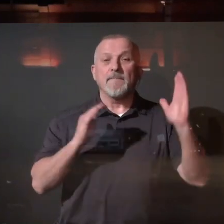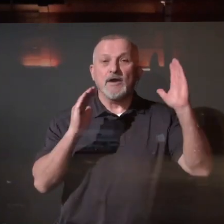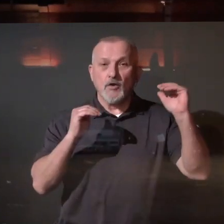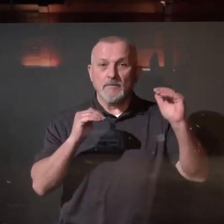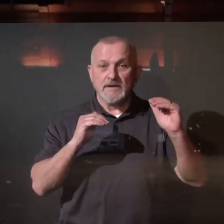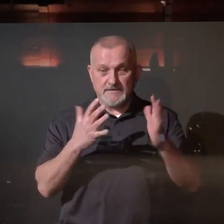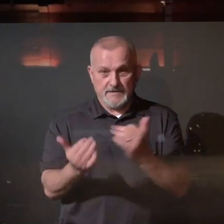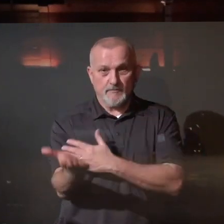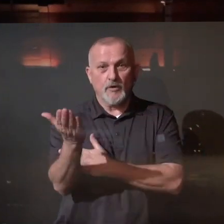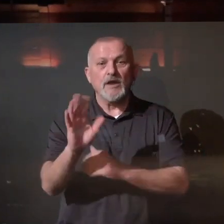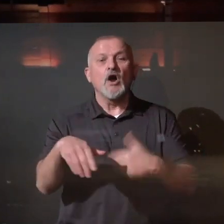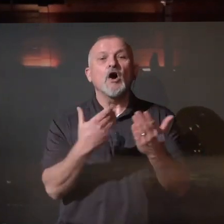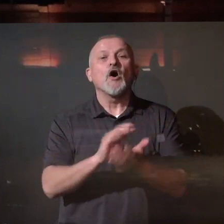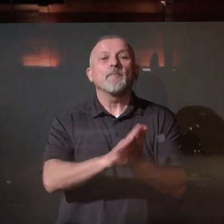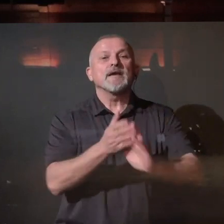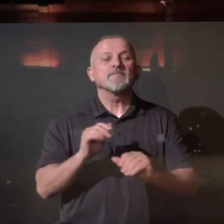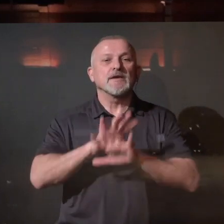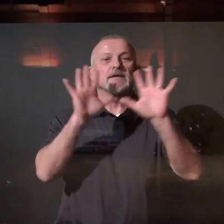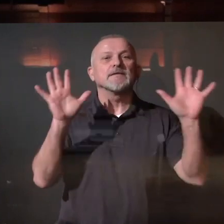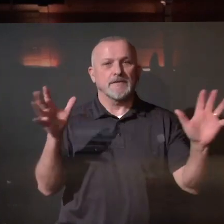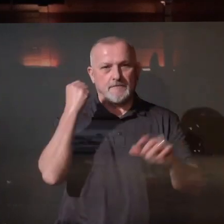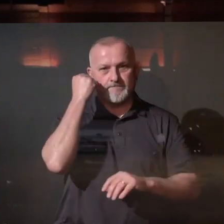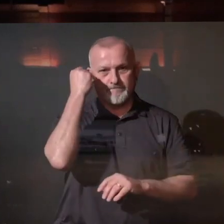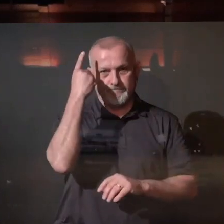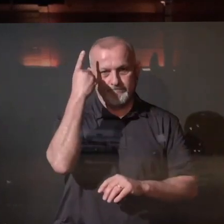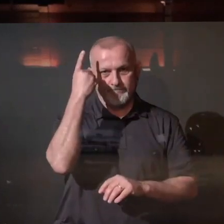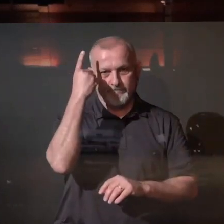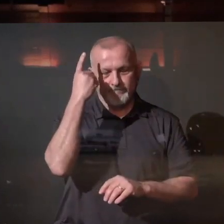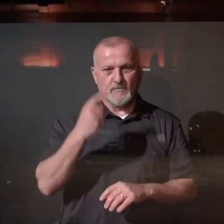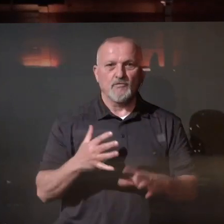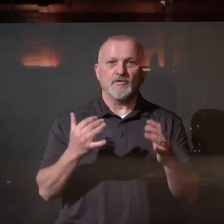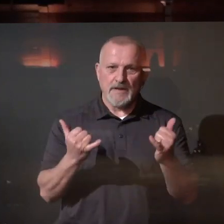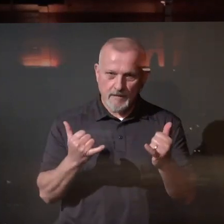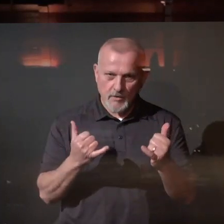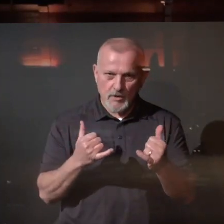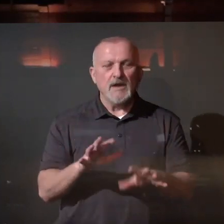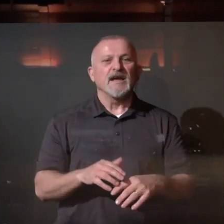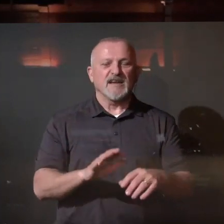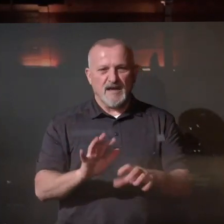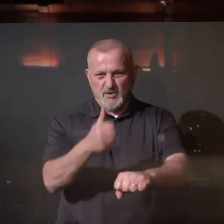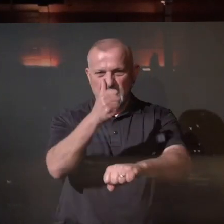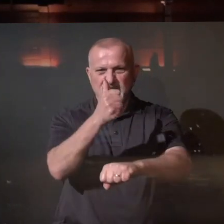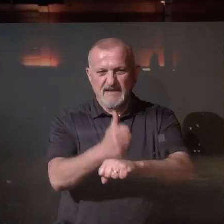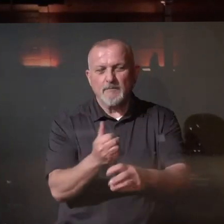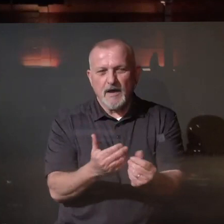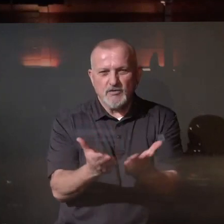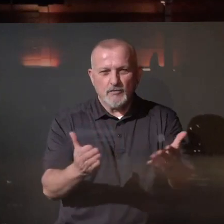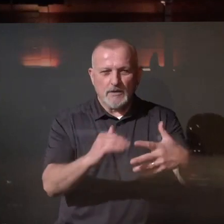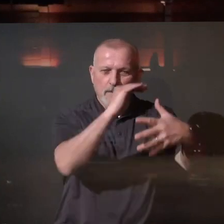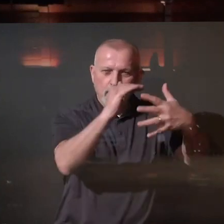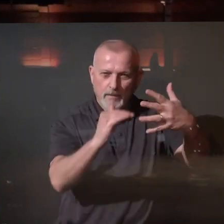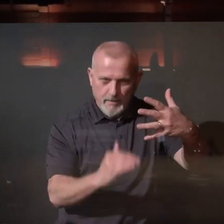that settled and straightened out this morning. And I want to take some time to break it down and to lay it out for you. And so let's look